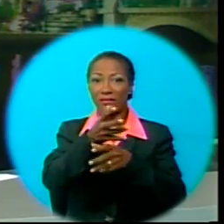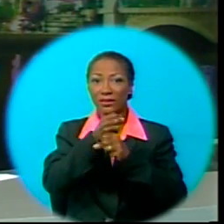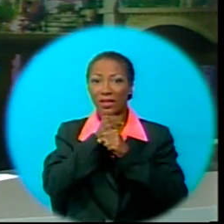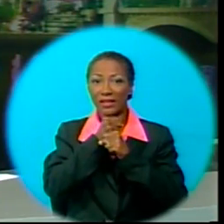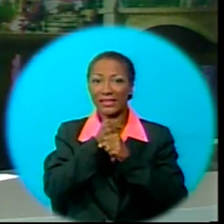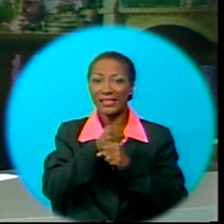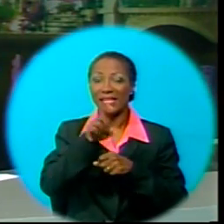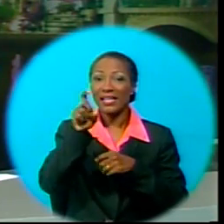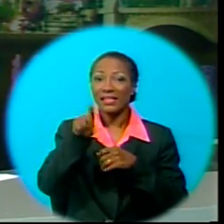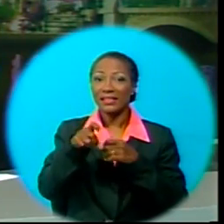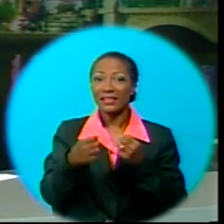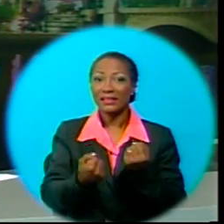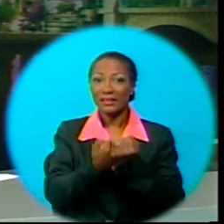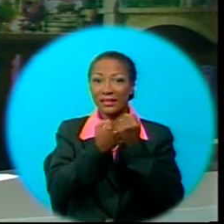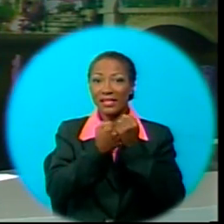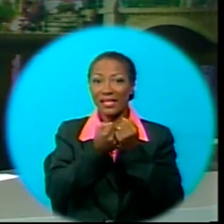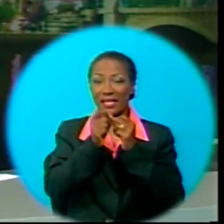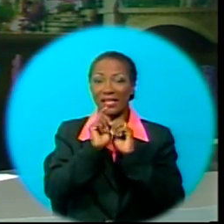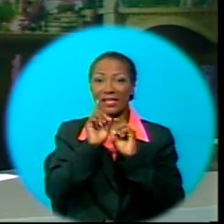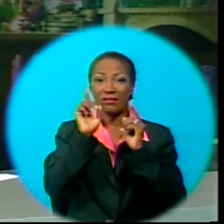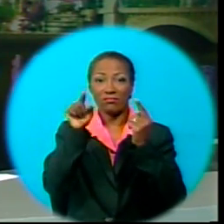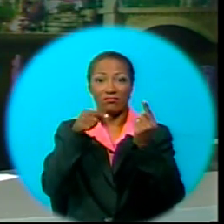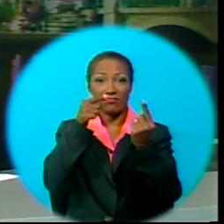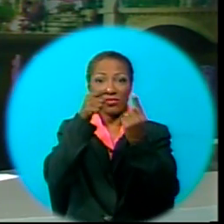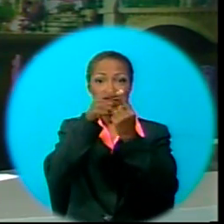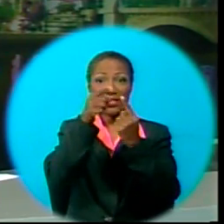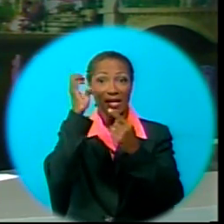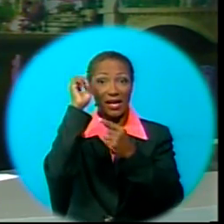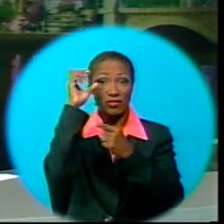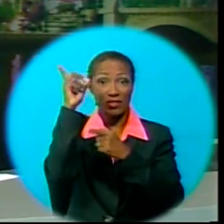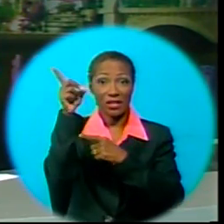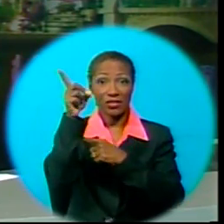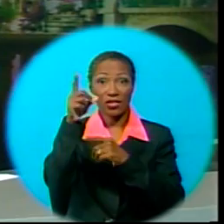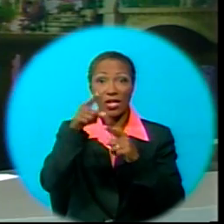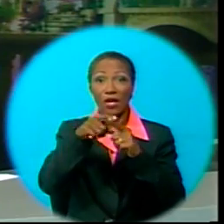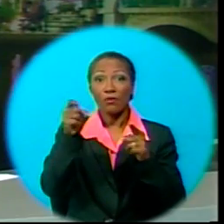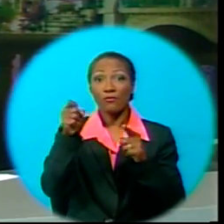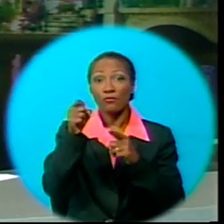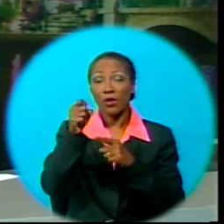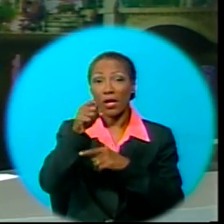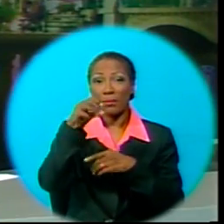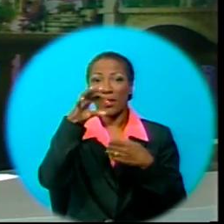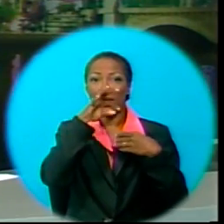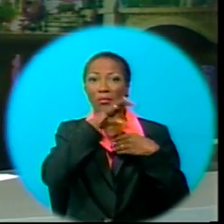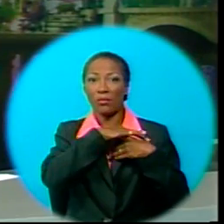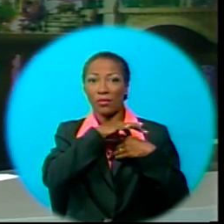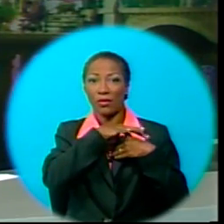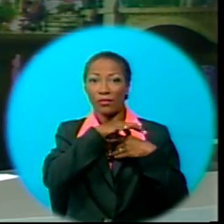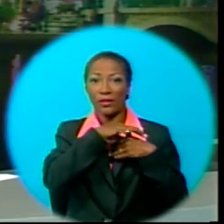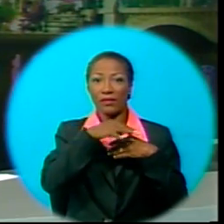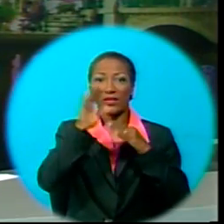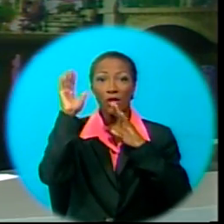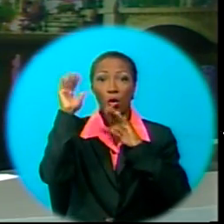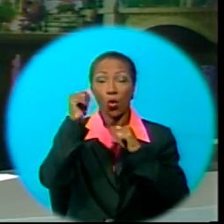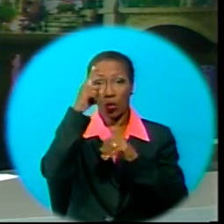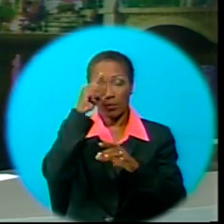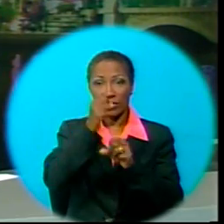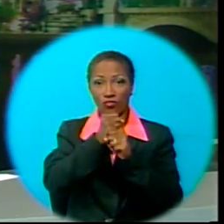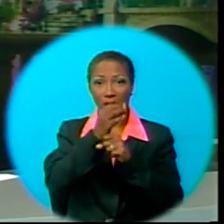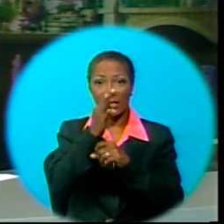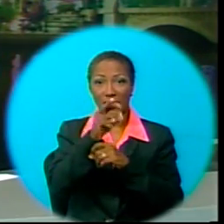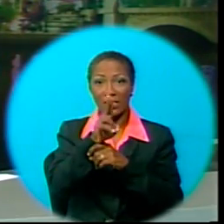much-needed assistance in pursuing their educational goals from the non-profit scholarship organization, the Hope Trust Fund.